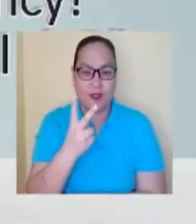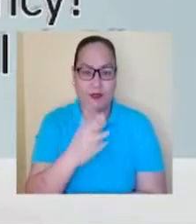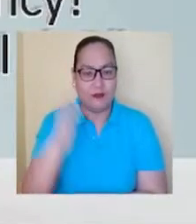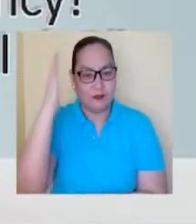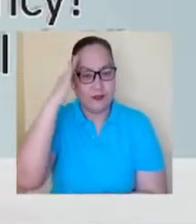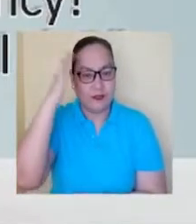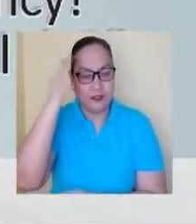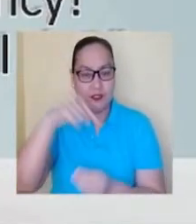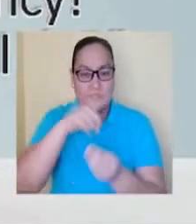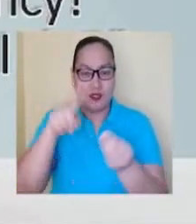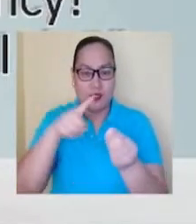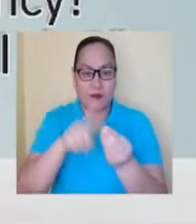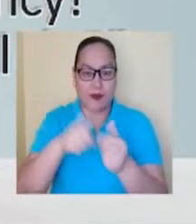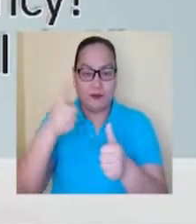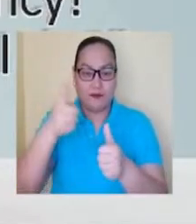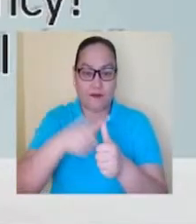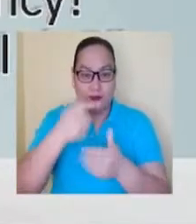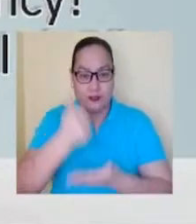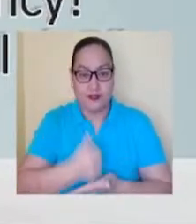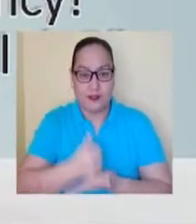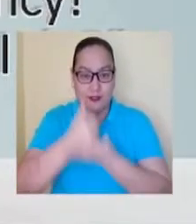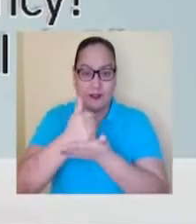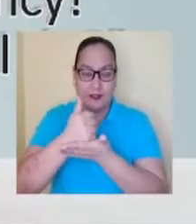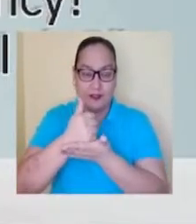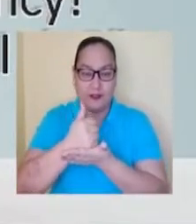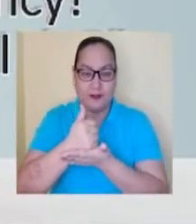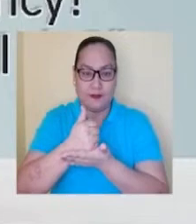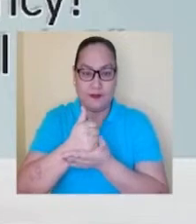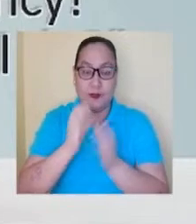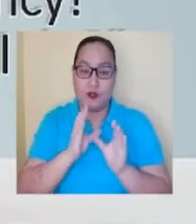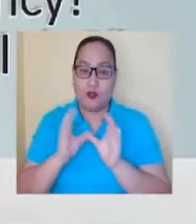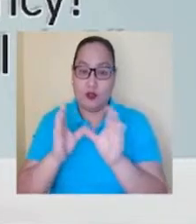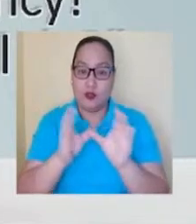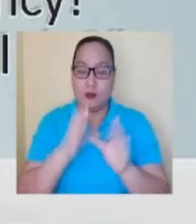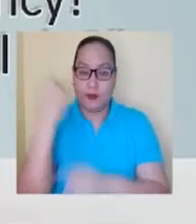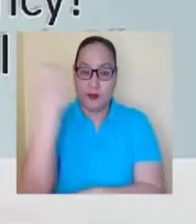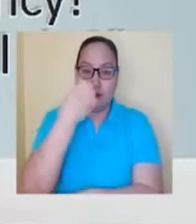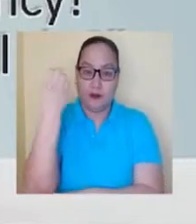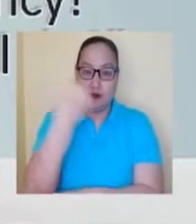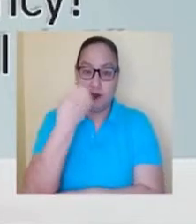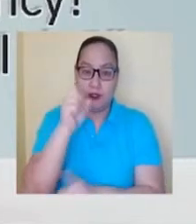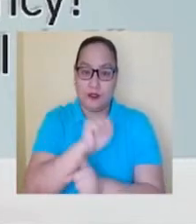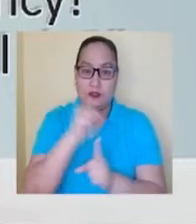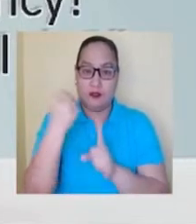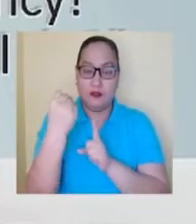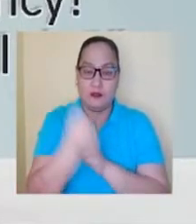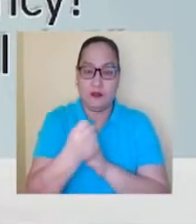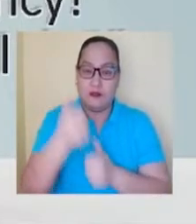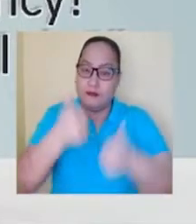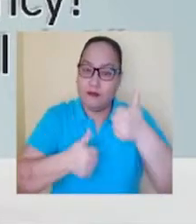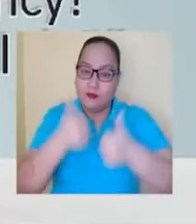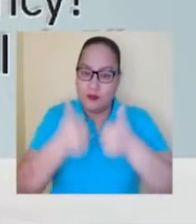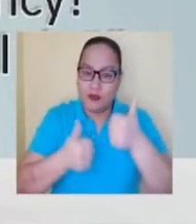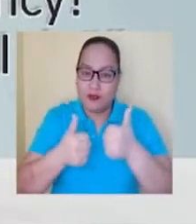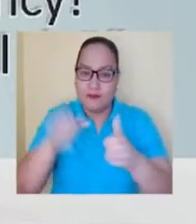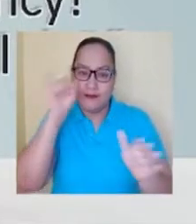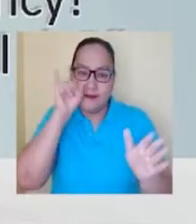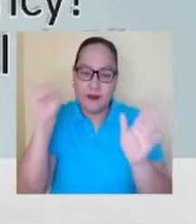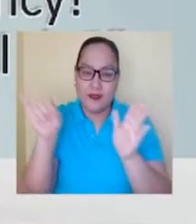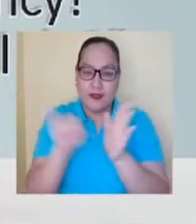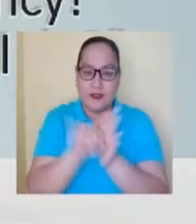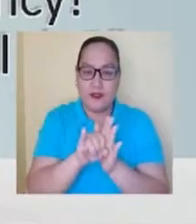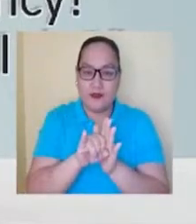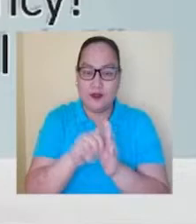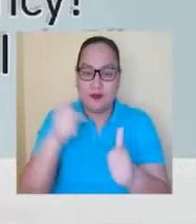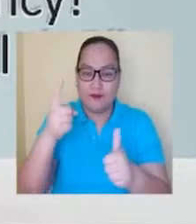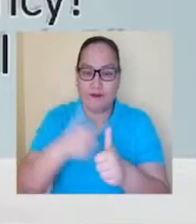about first aid. You will be given a common emergency situation in which you are going to identify first